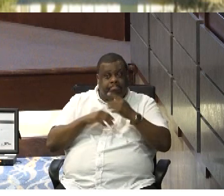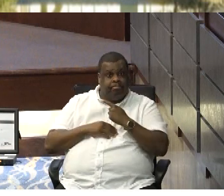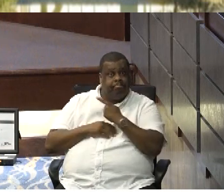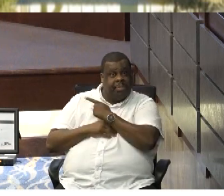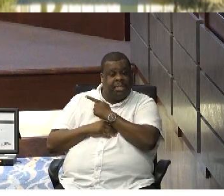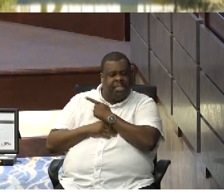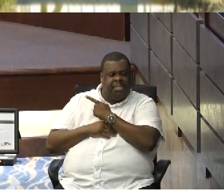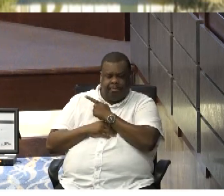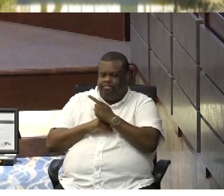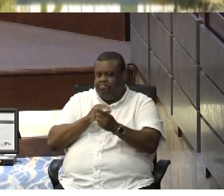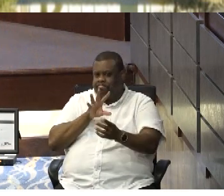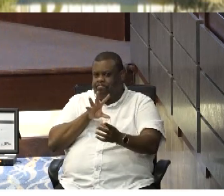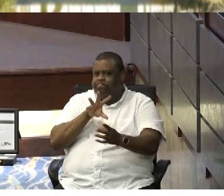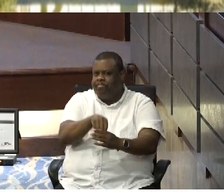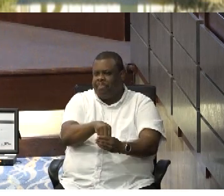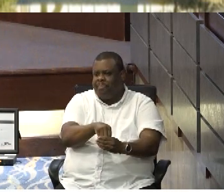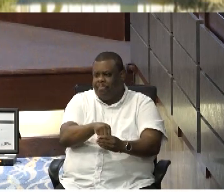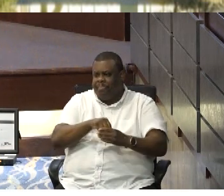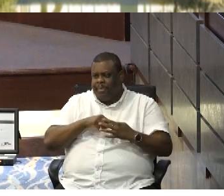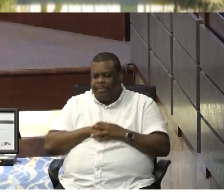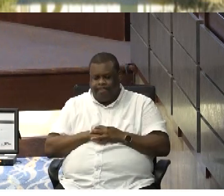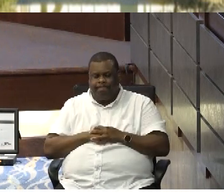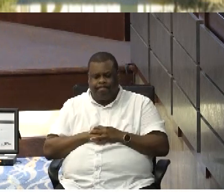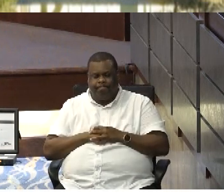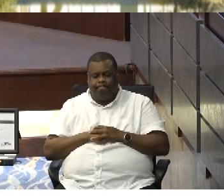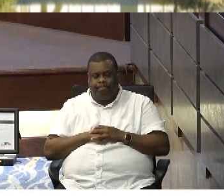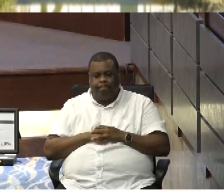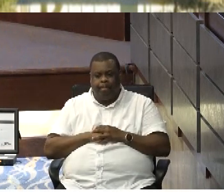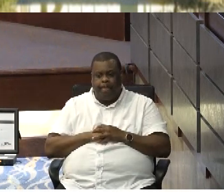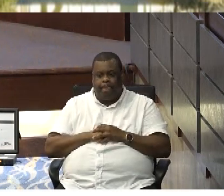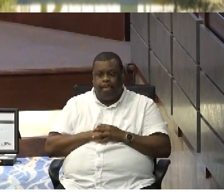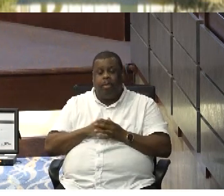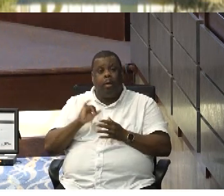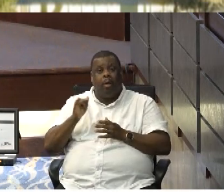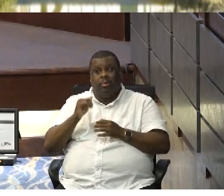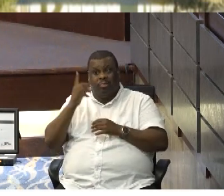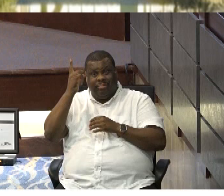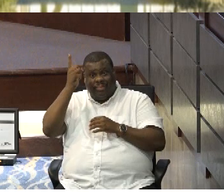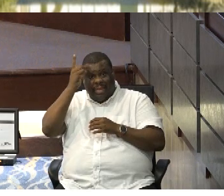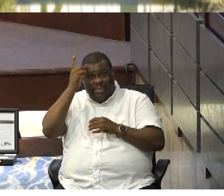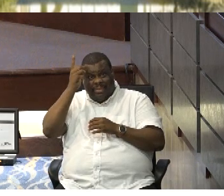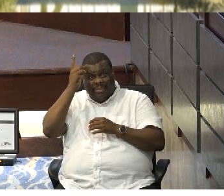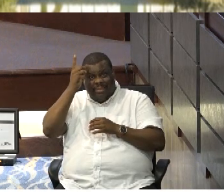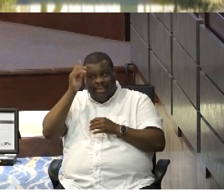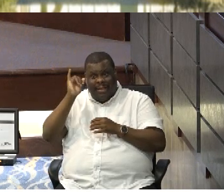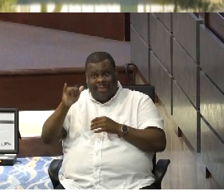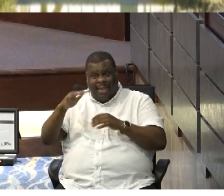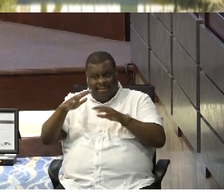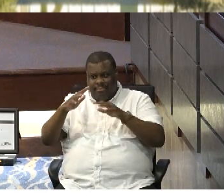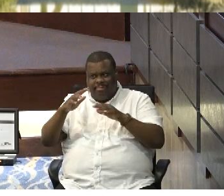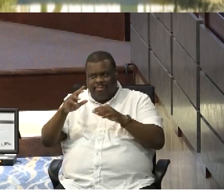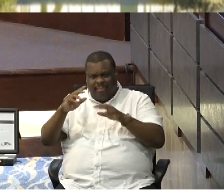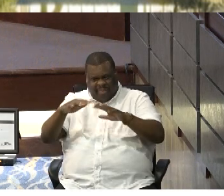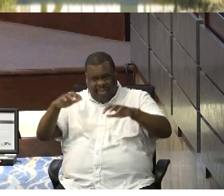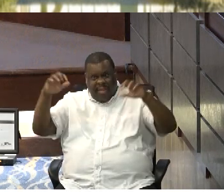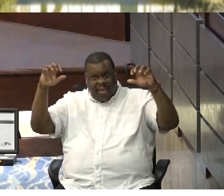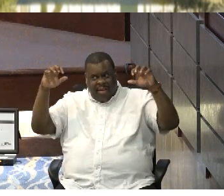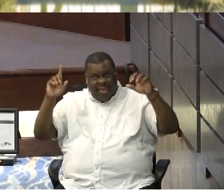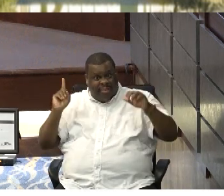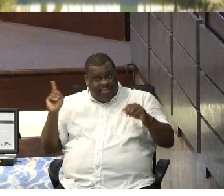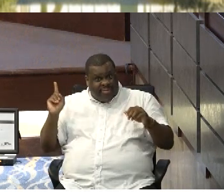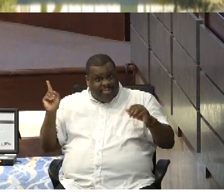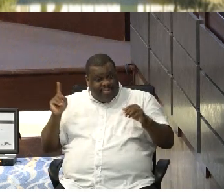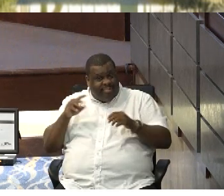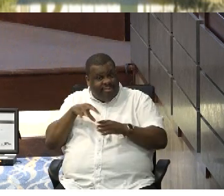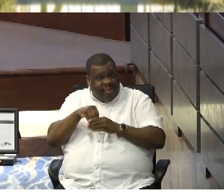Quebec National Beaux-Arts Museum, the Wiley Theatre in Dallas, which I just heard this weekend had won yet another